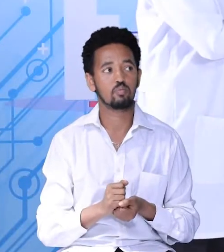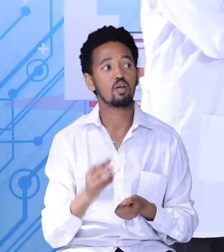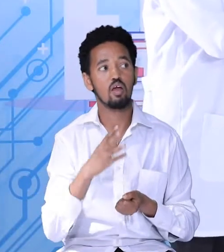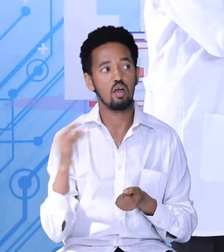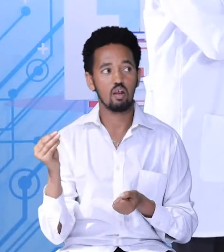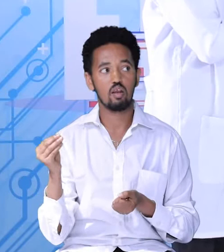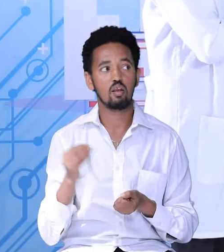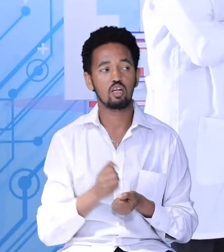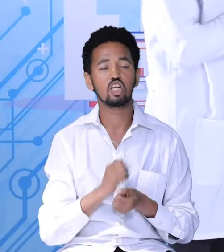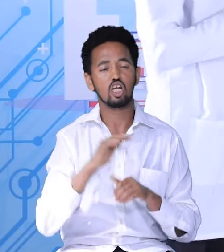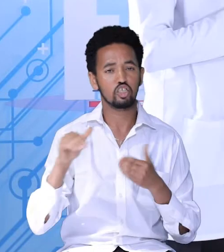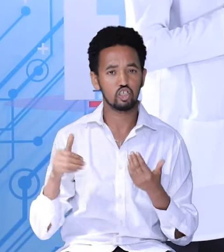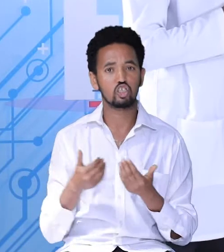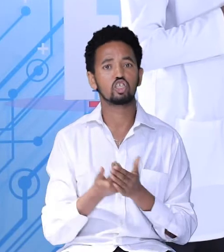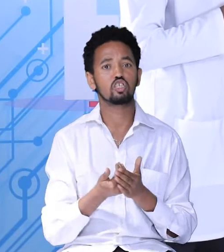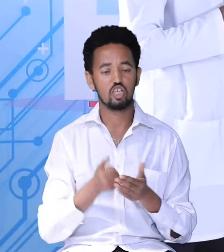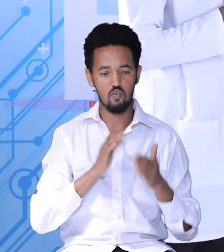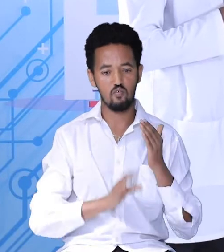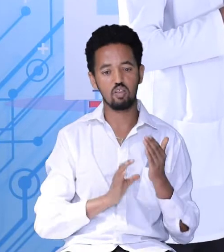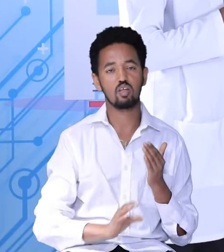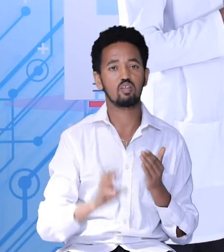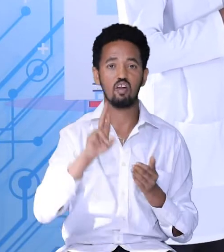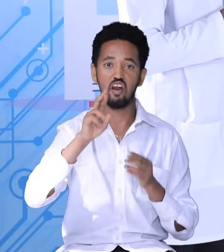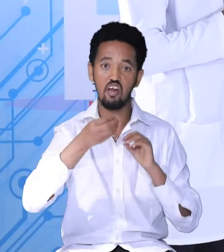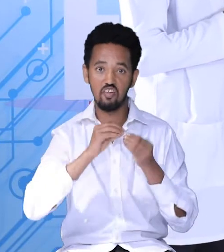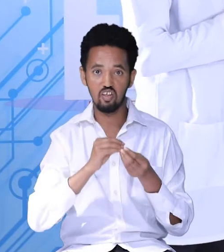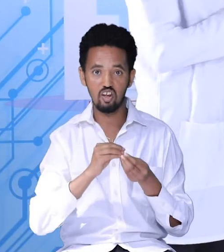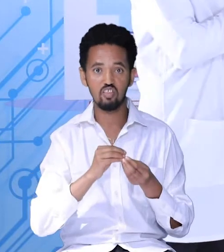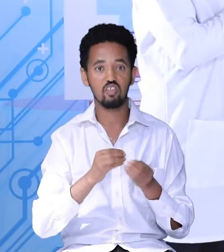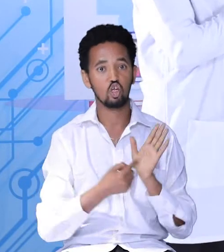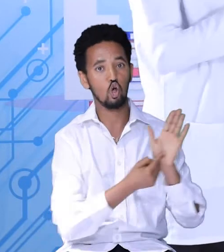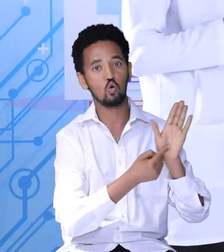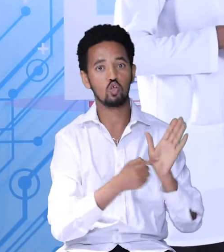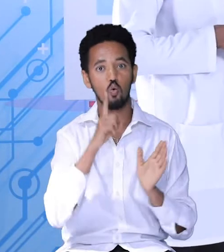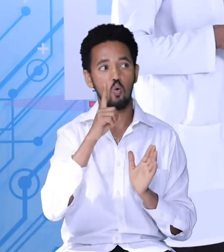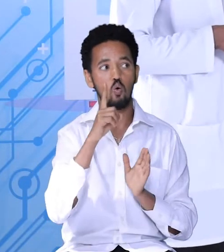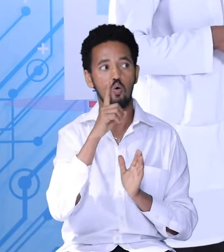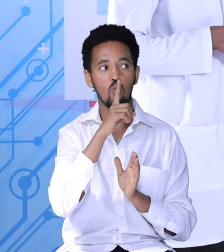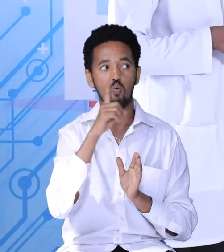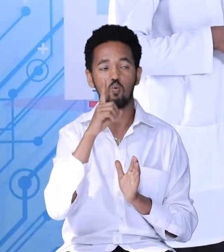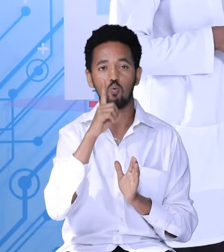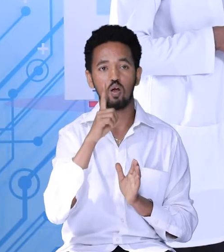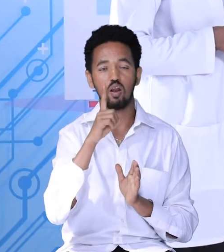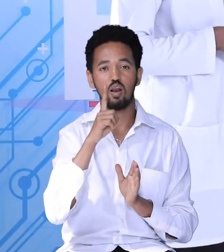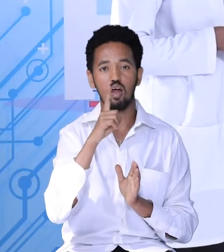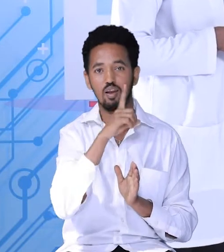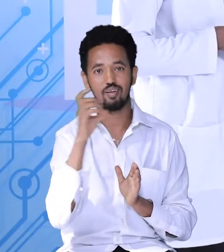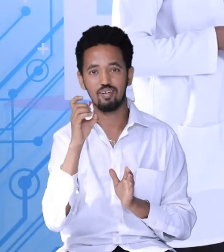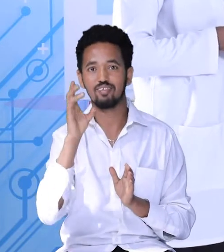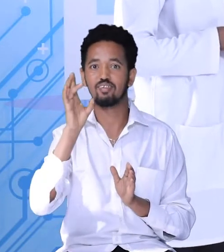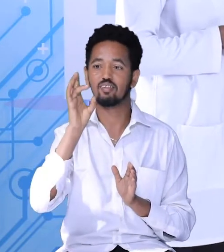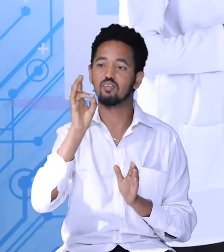And general fertility rate study shows 179.